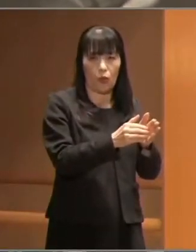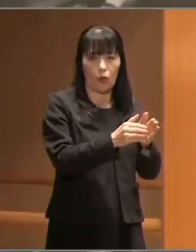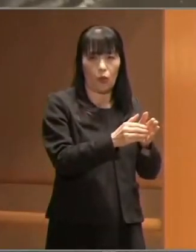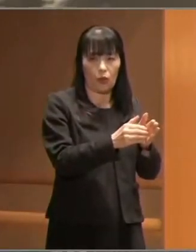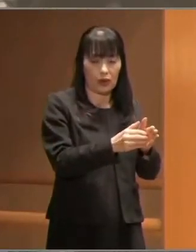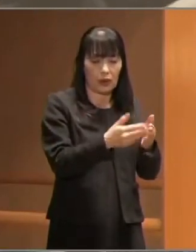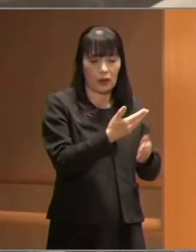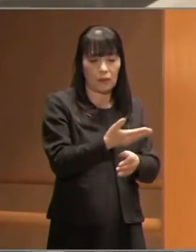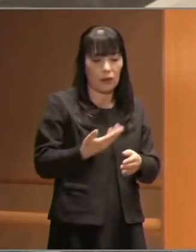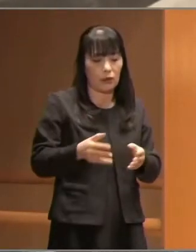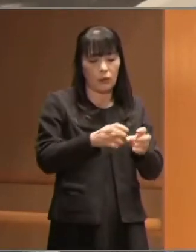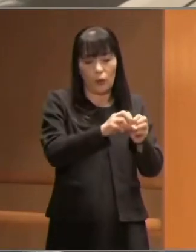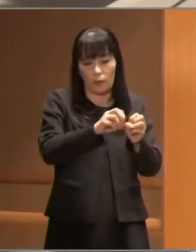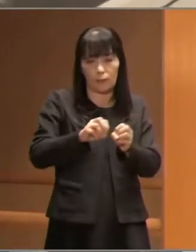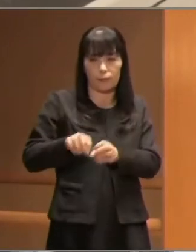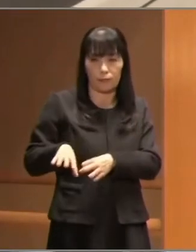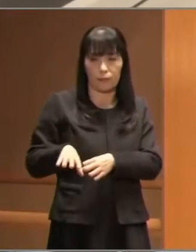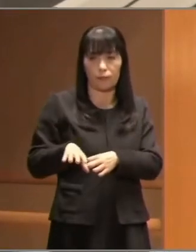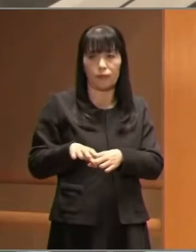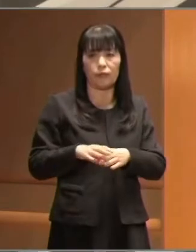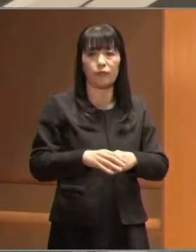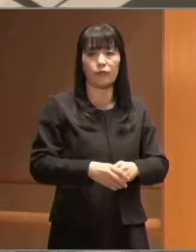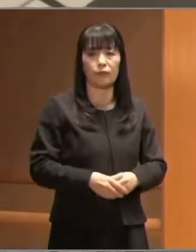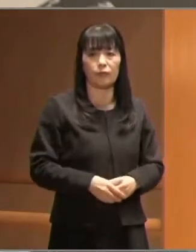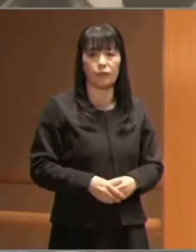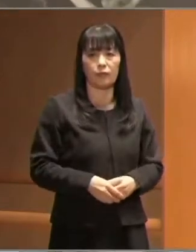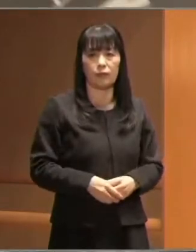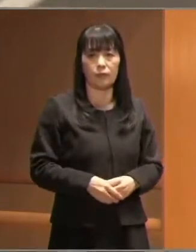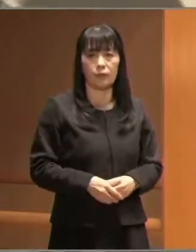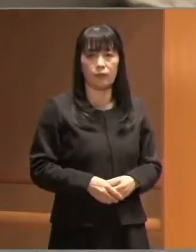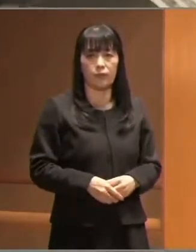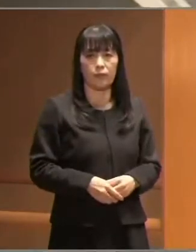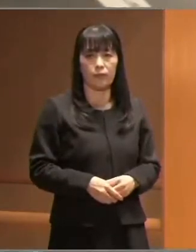end, the water is removed.